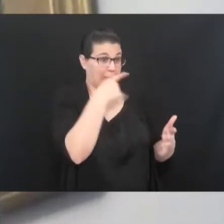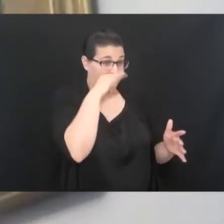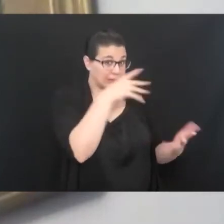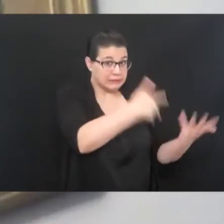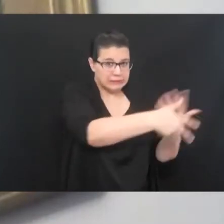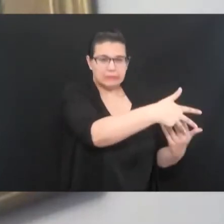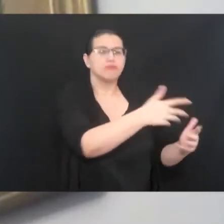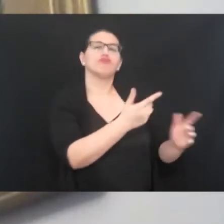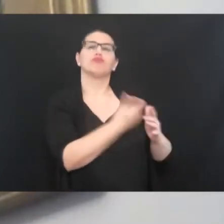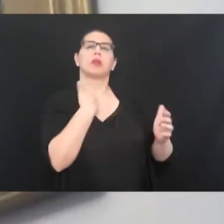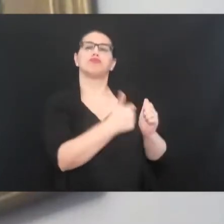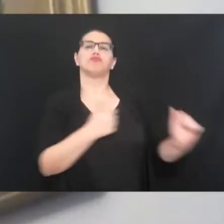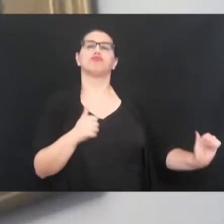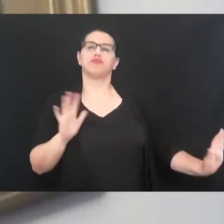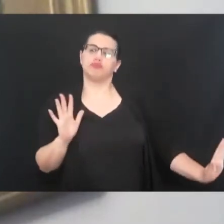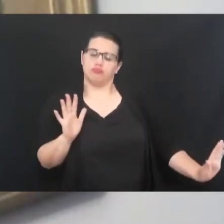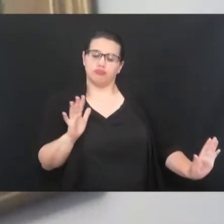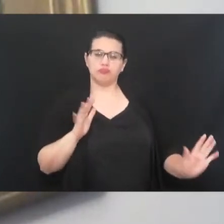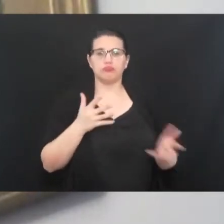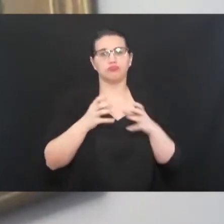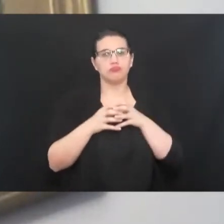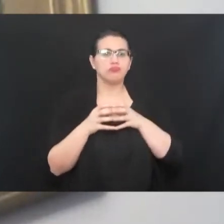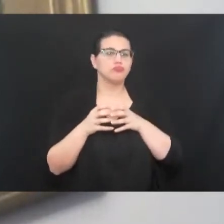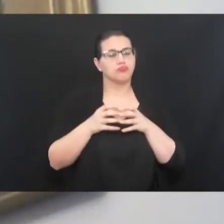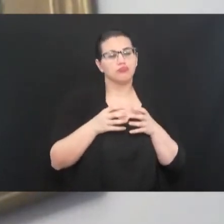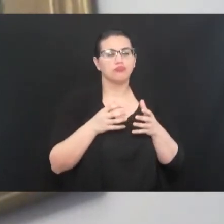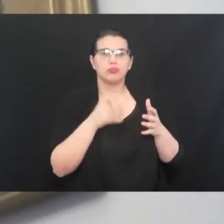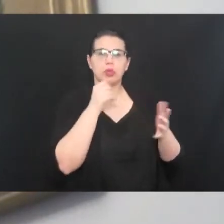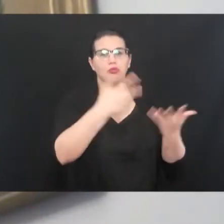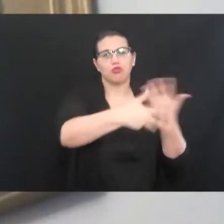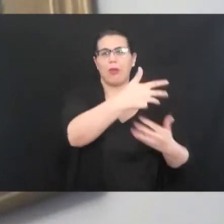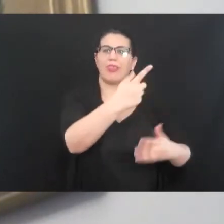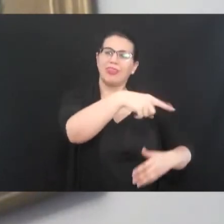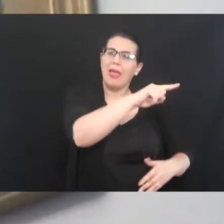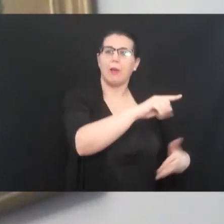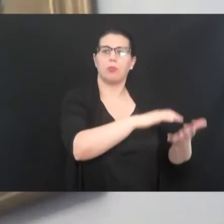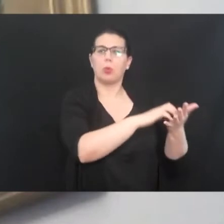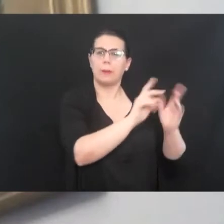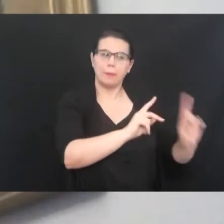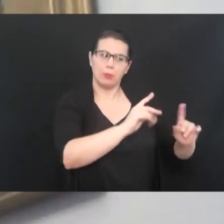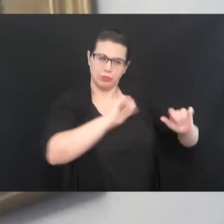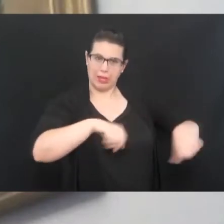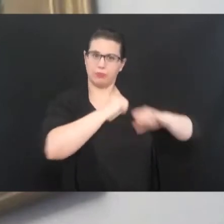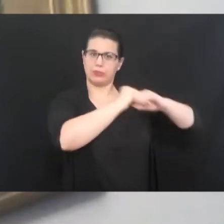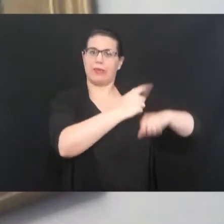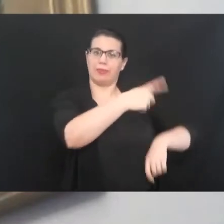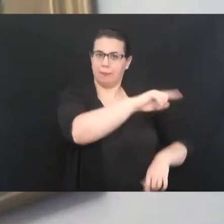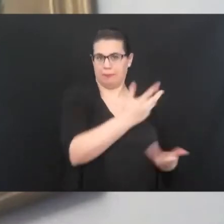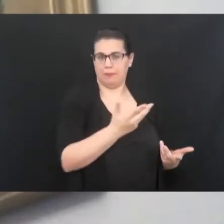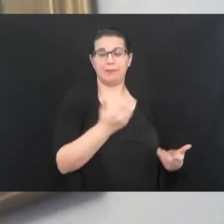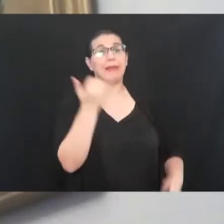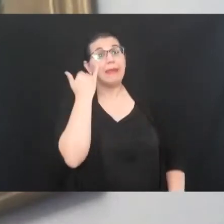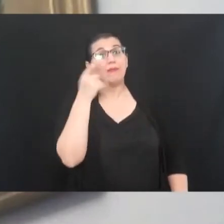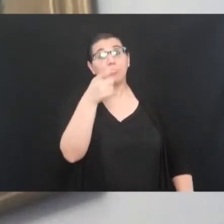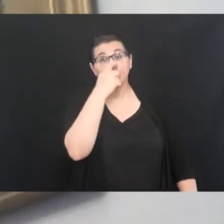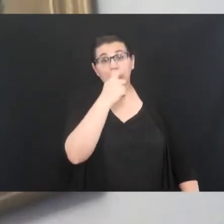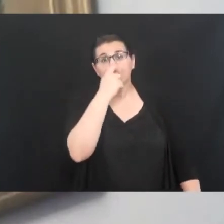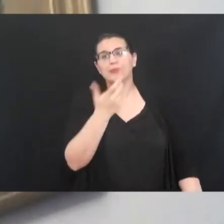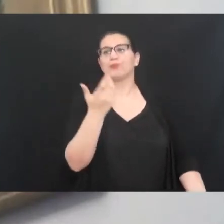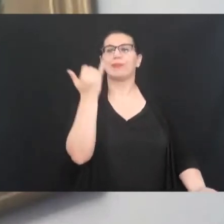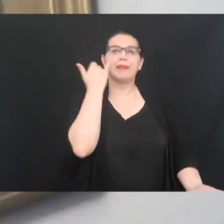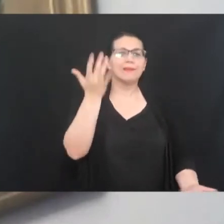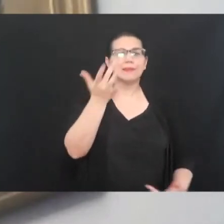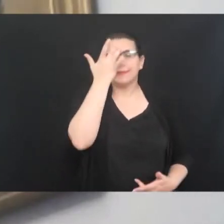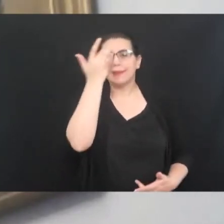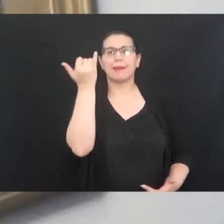also someone that's not been vaccinated. So we do recommend to get tested for COVID-19 if you have the sniffles or you're sick or if you've been